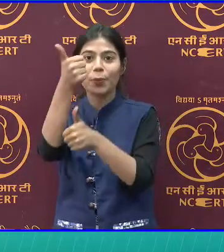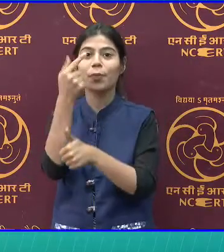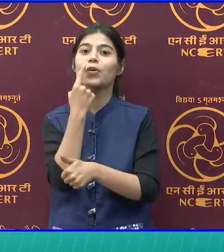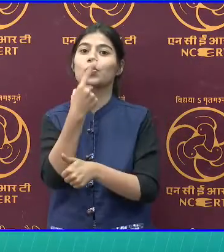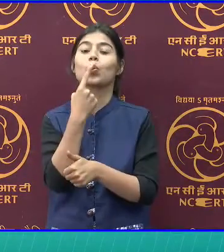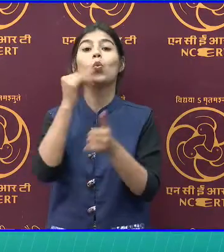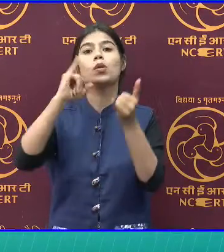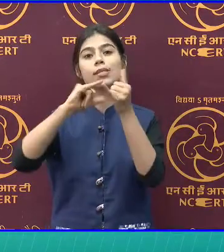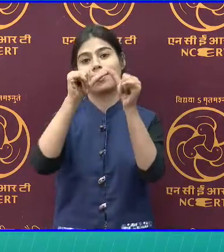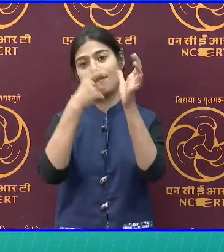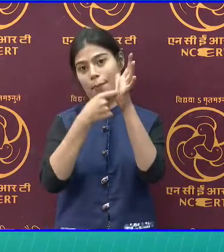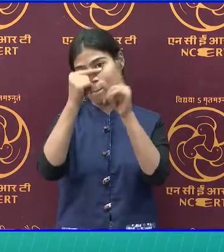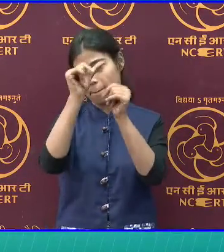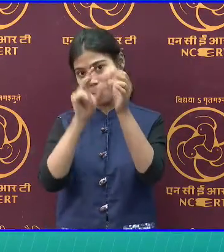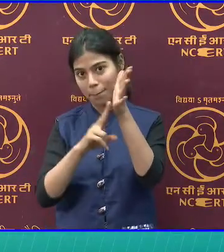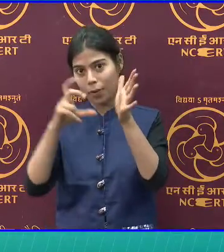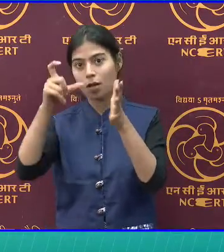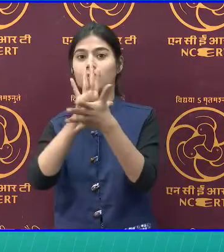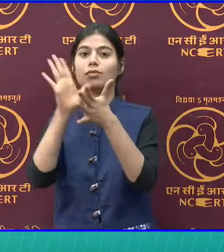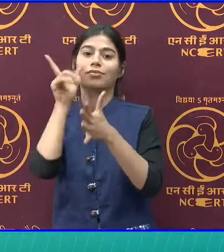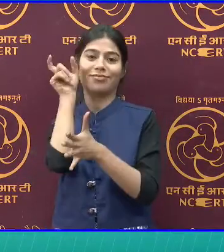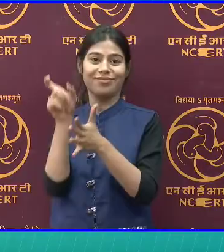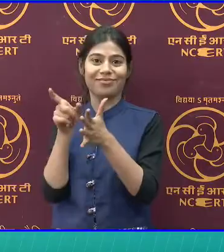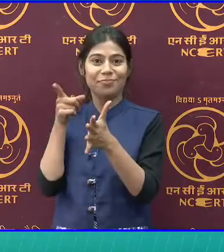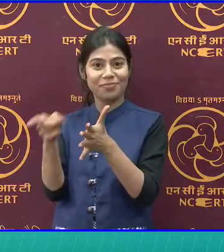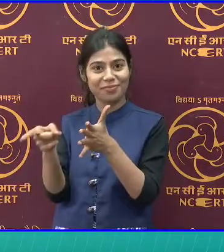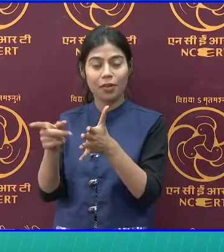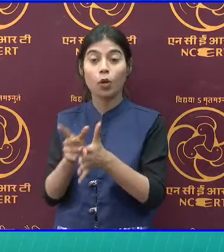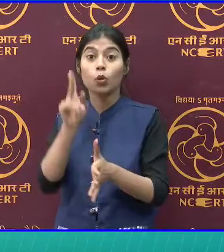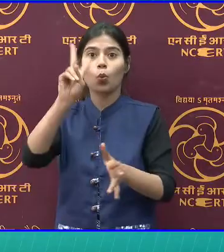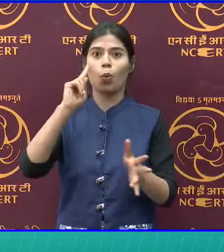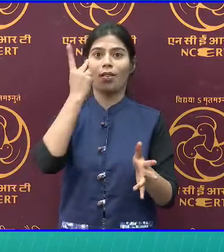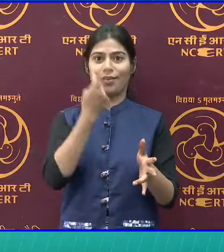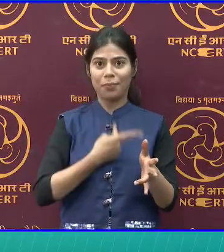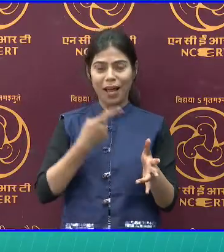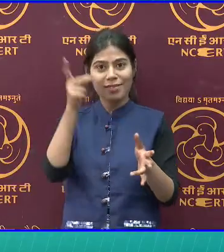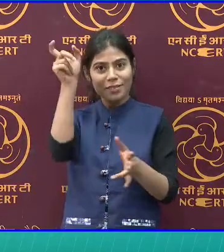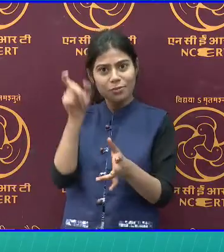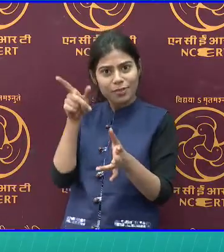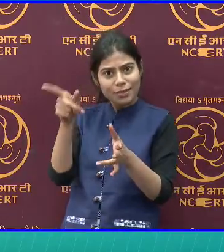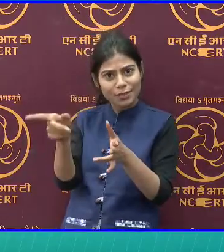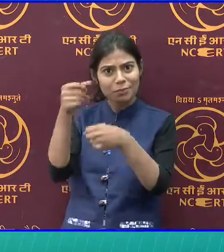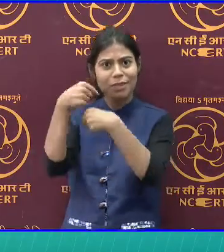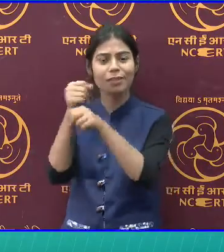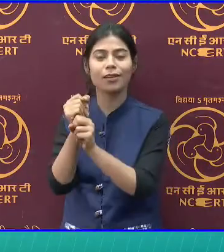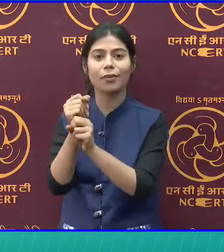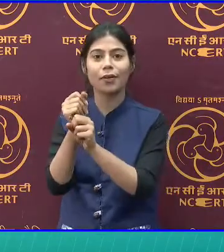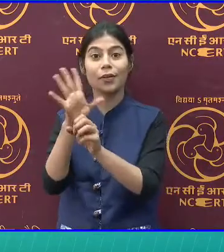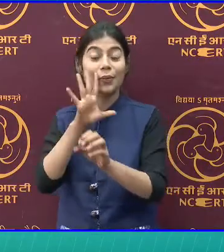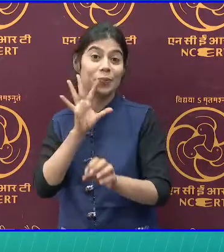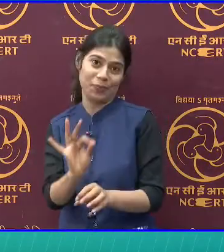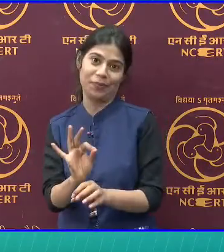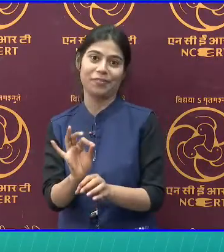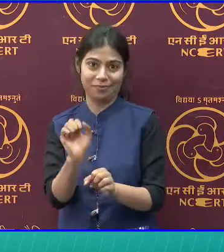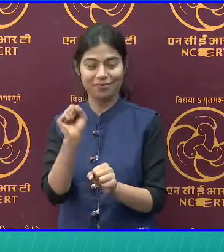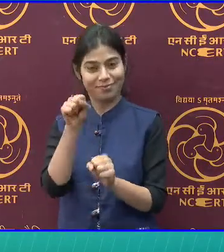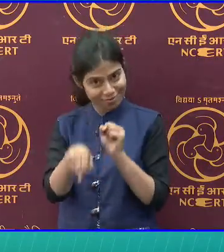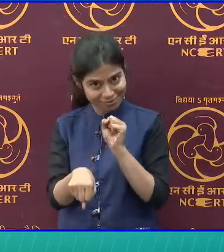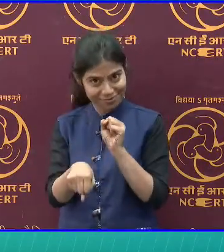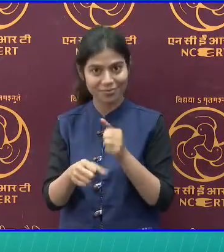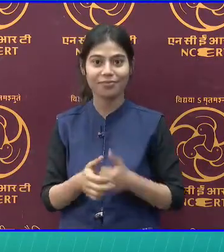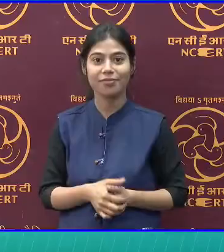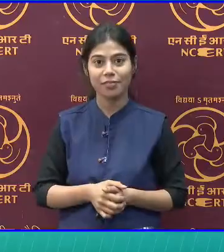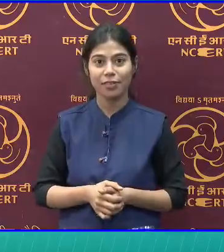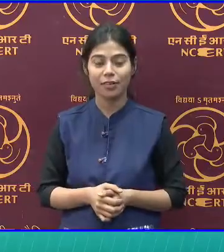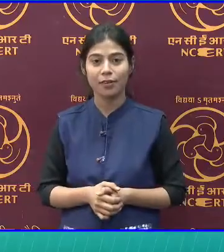So she is introduced to, the transgender person is introduced. So that is very important feature in this book